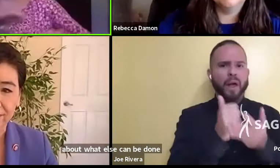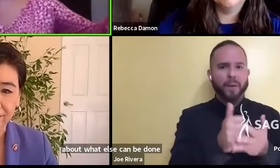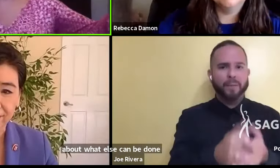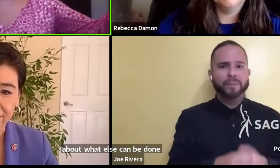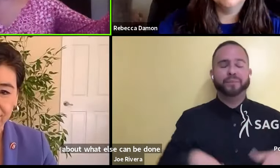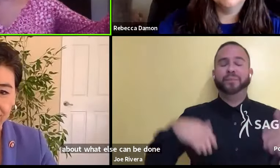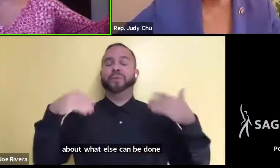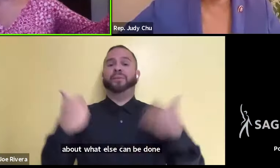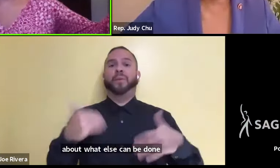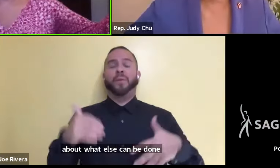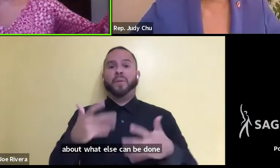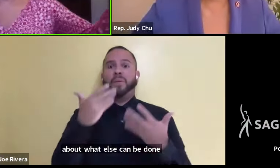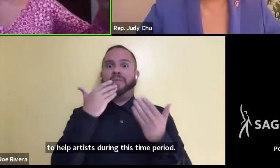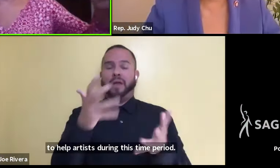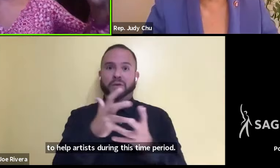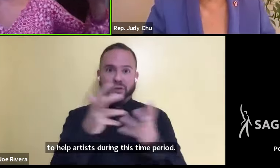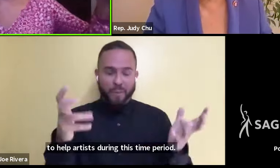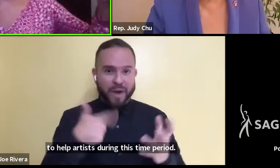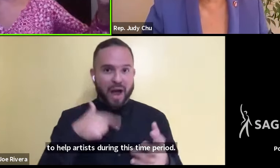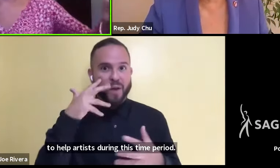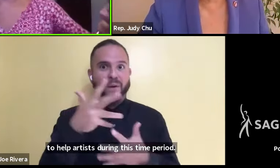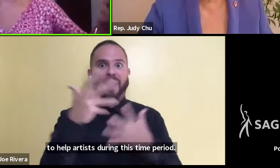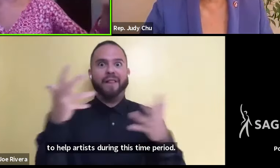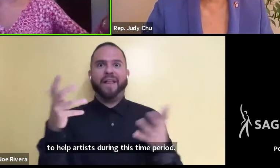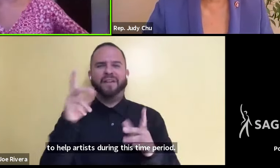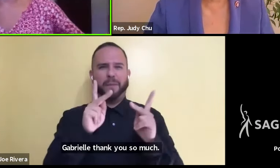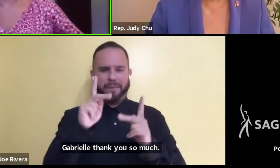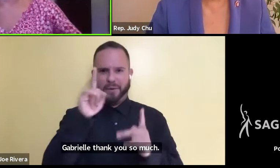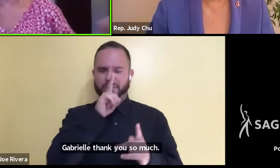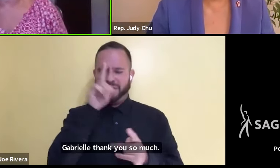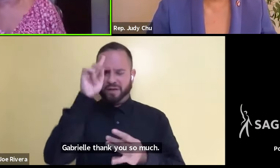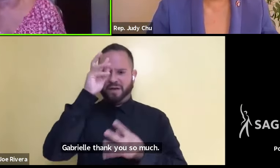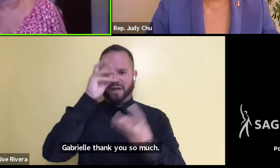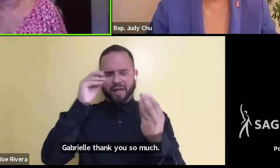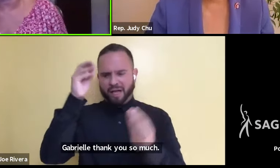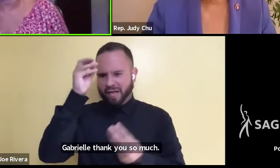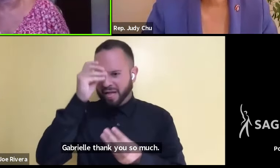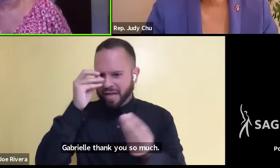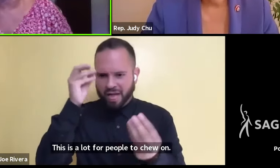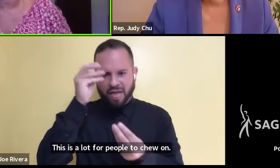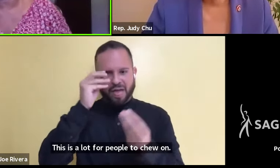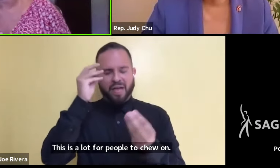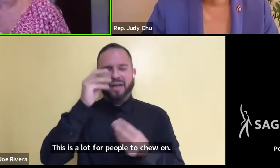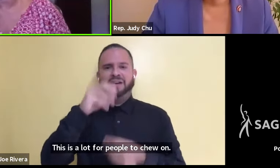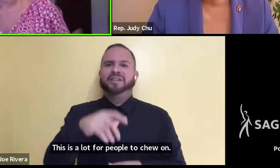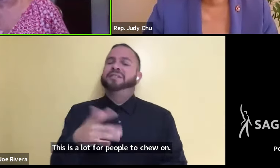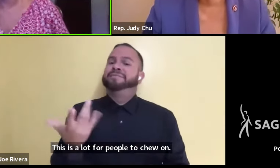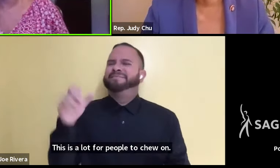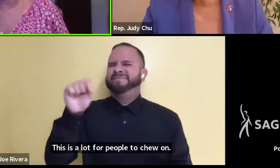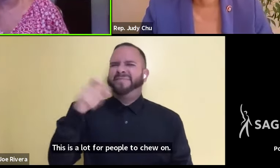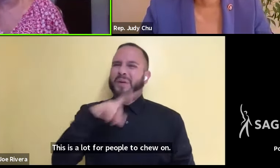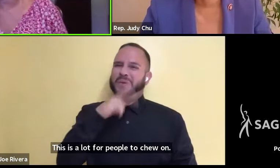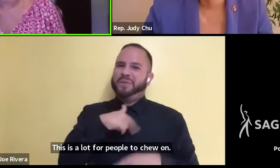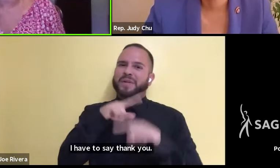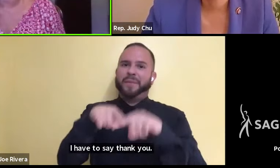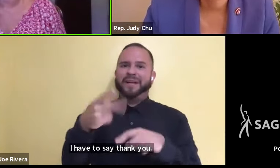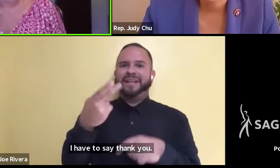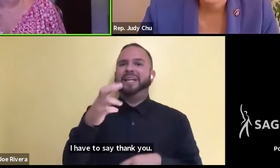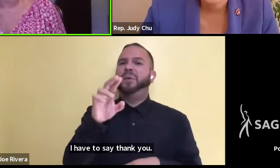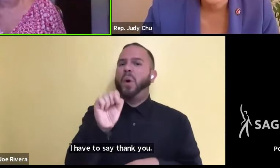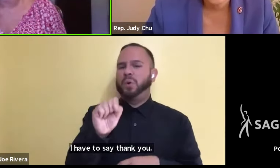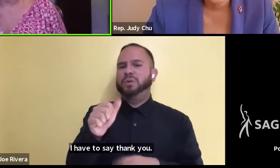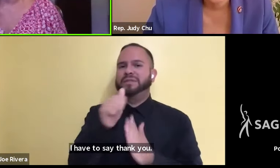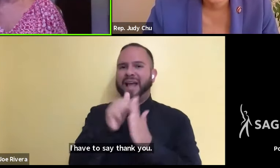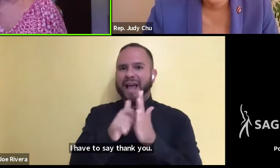is a lot for people to chew on. So I have to say thank you. Yeah, we were actually depending on the HEROES Act, and I know that the executive orders came through